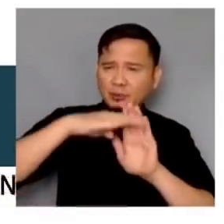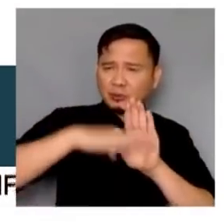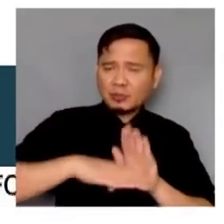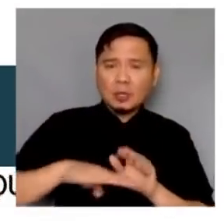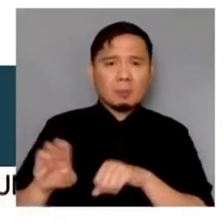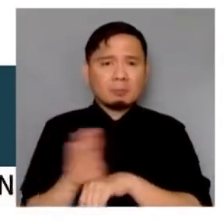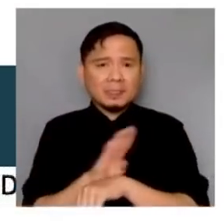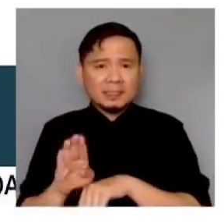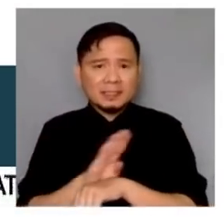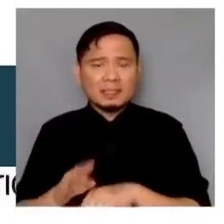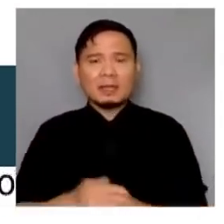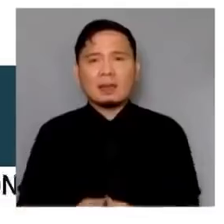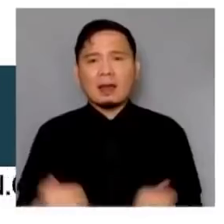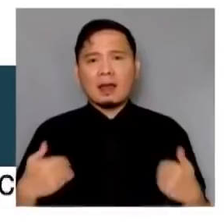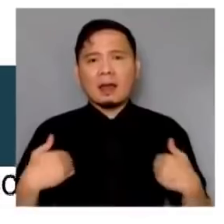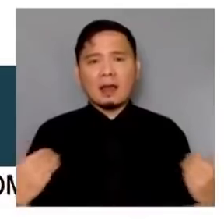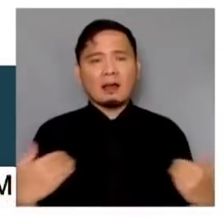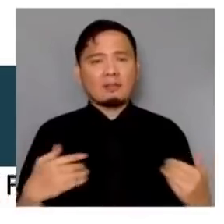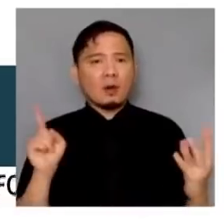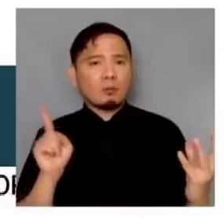He has sorties, physical